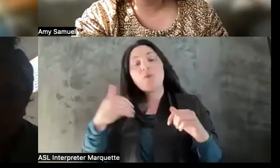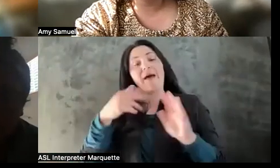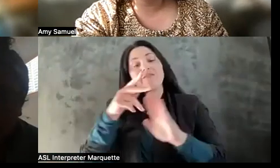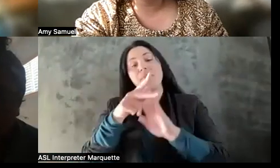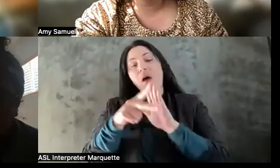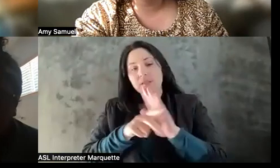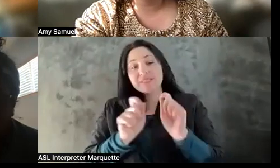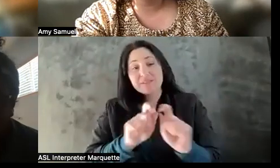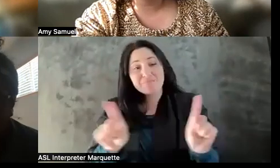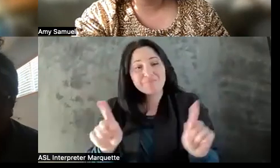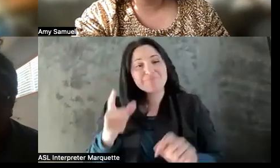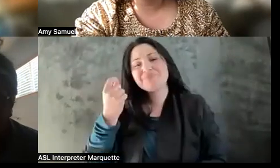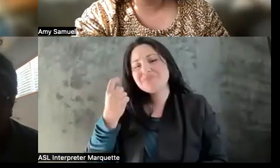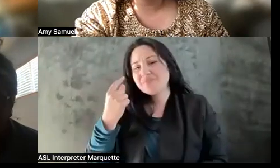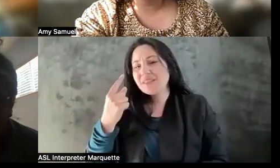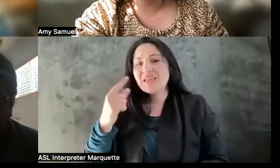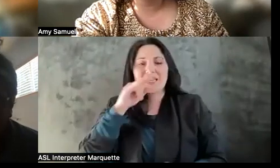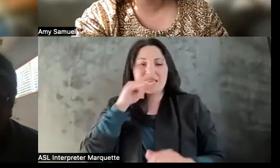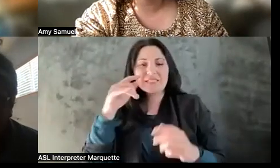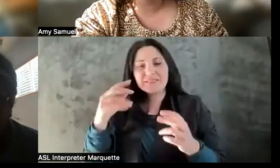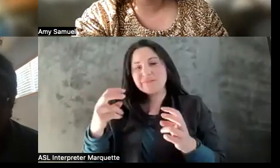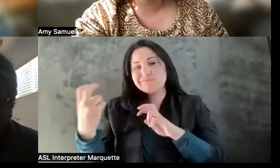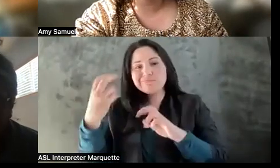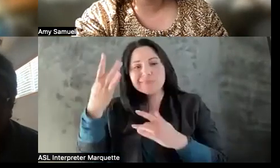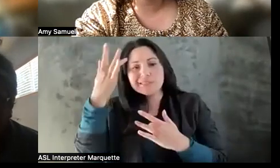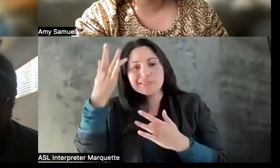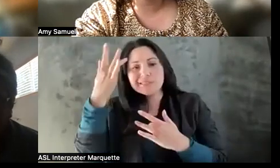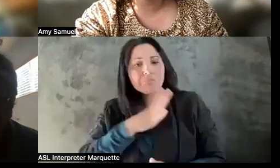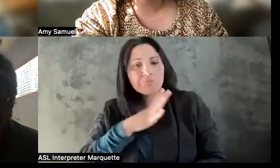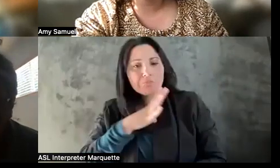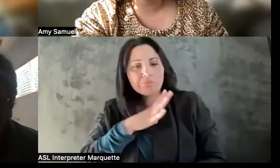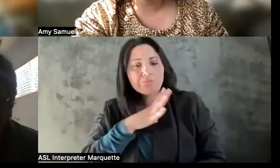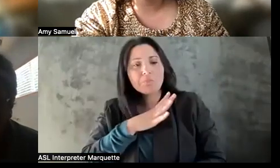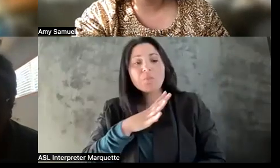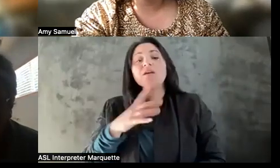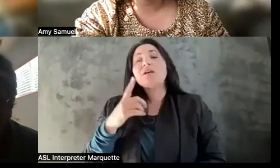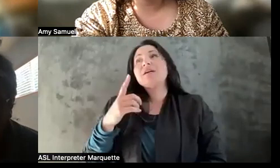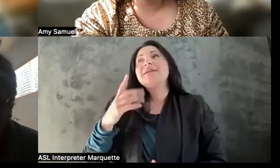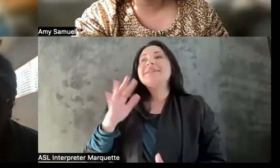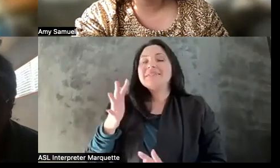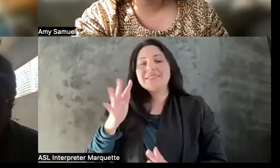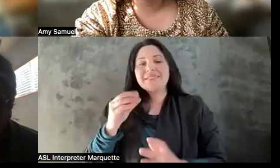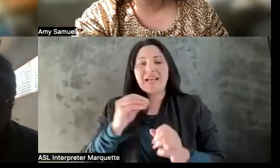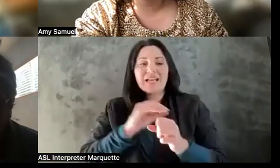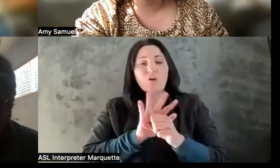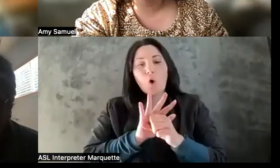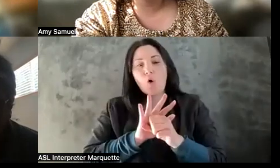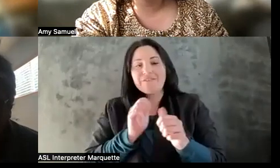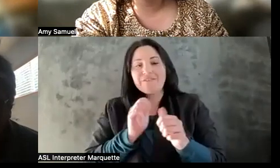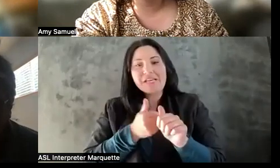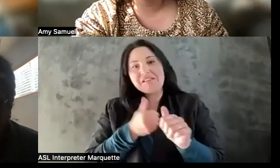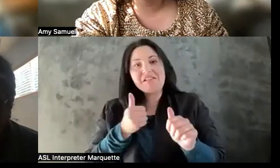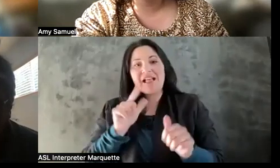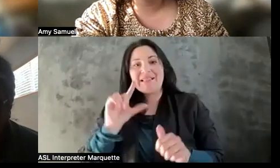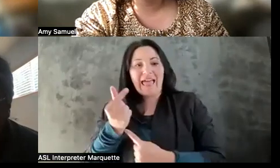goes out. We understand kids get sick. However, I call it a bit of a COVID lag, that there